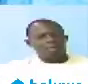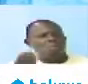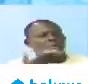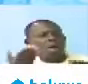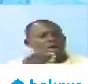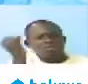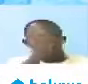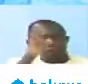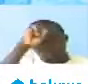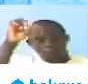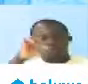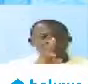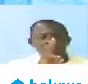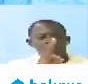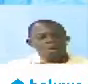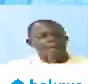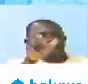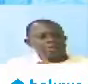Do you have an idea?